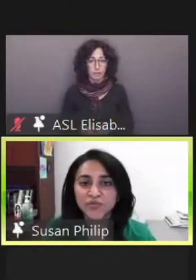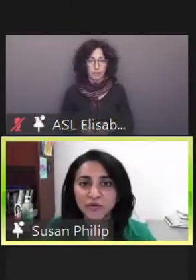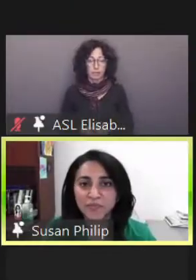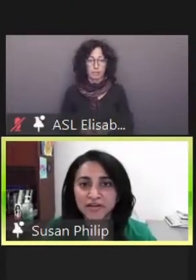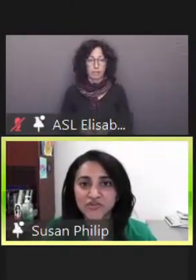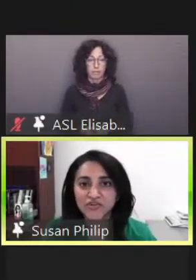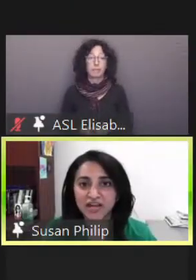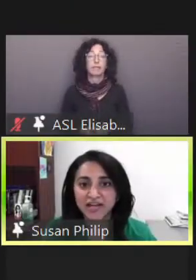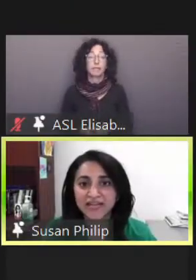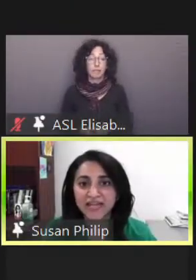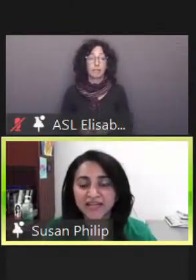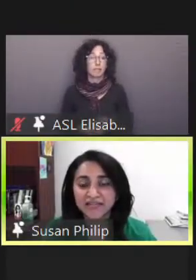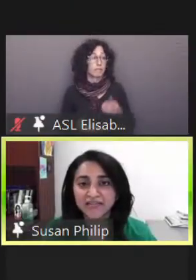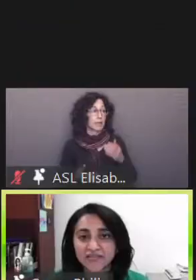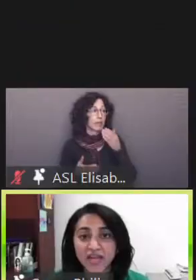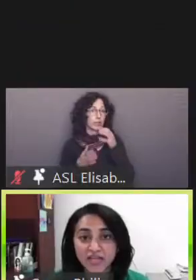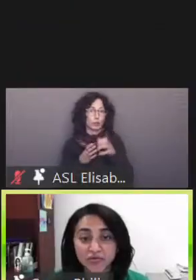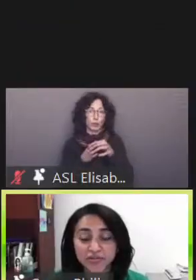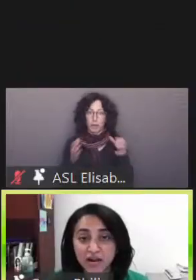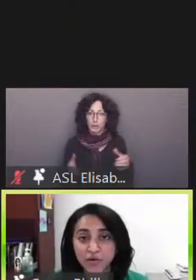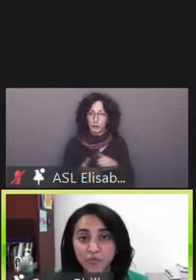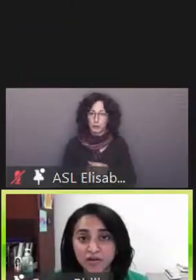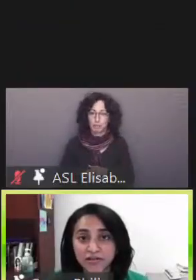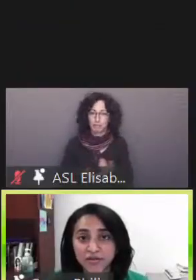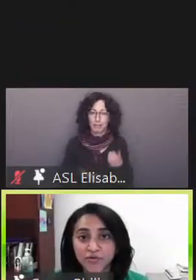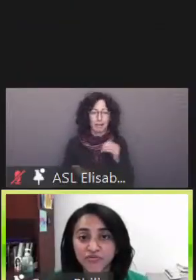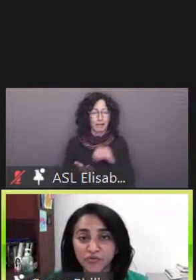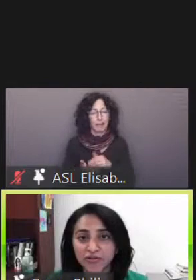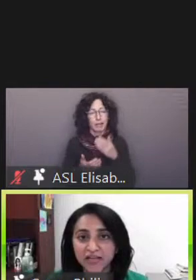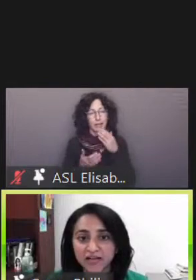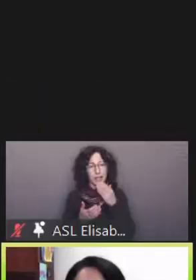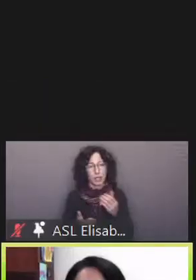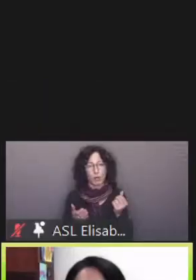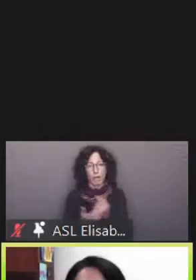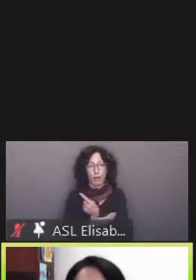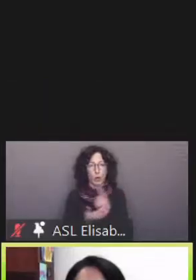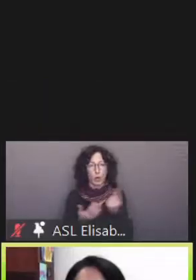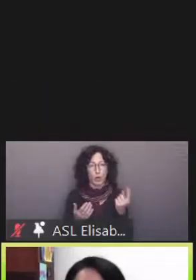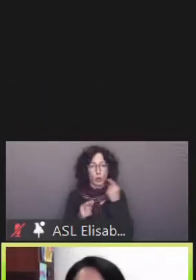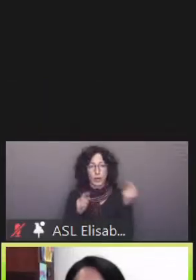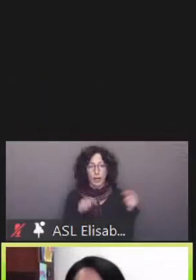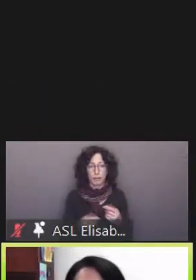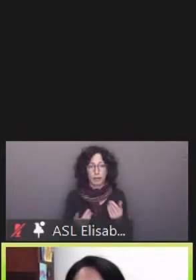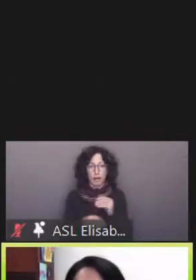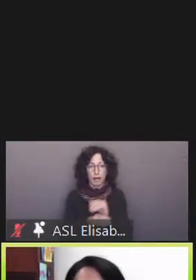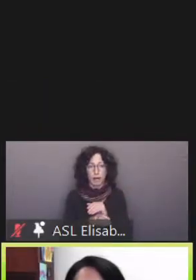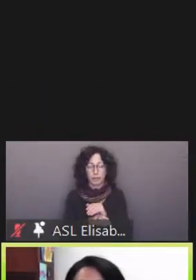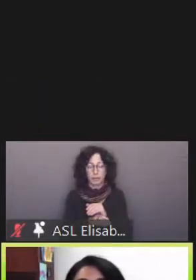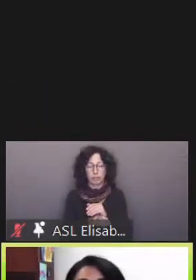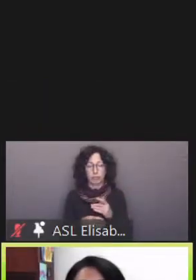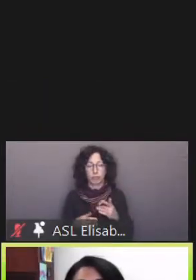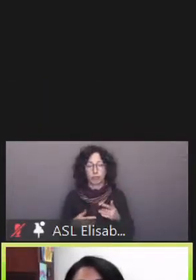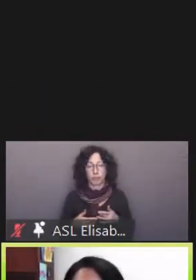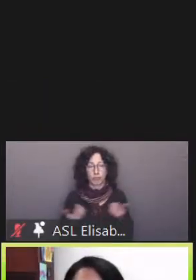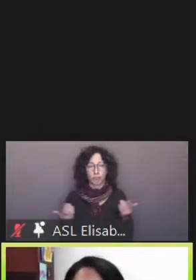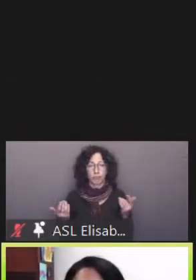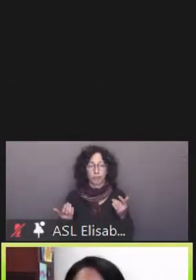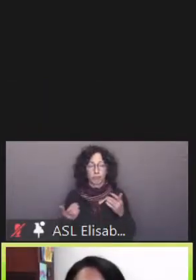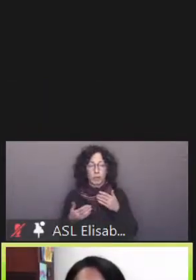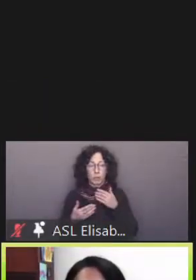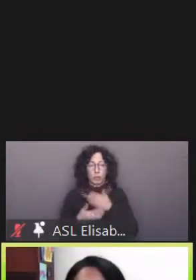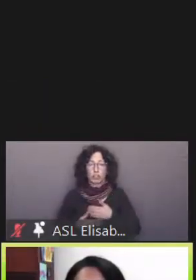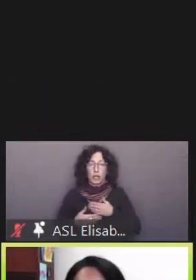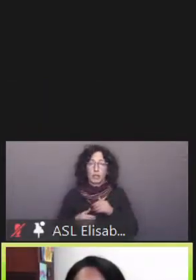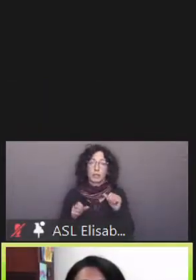Thank you so much. And again, thank you to everyone who is joining us. And we're so happy to be able to talk with you